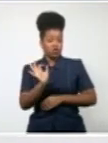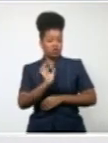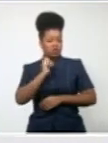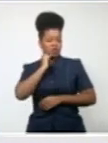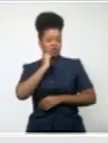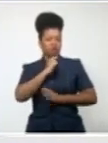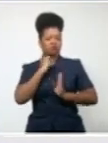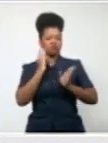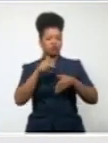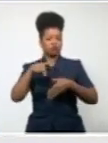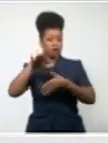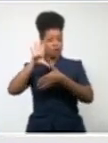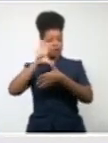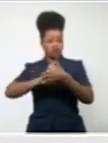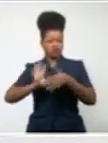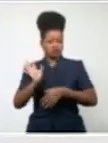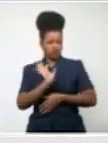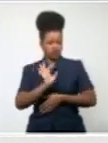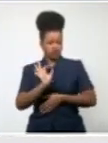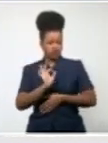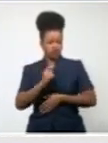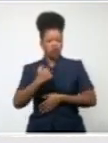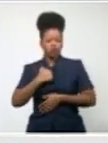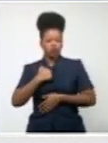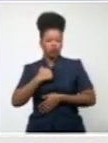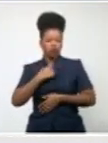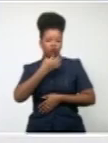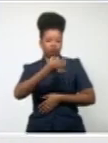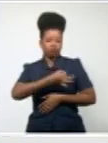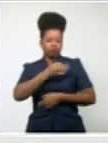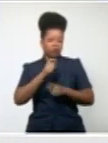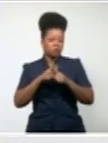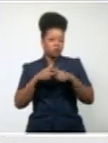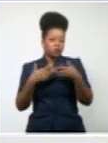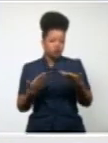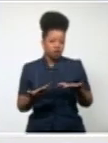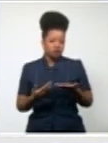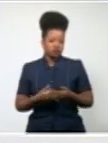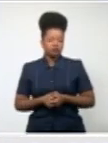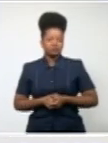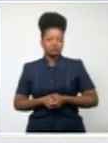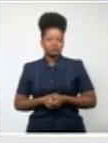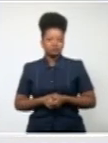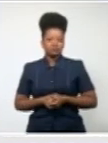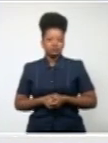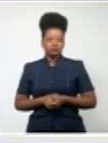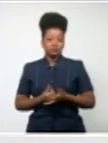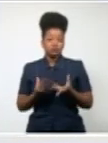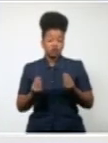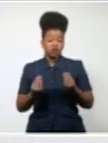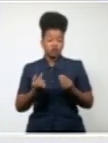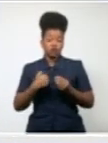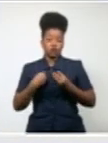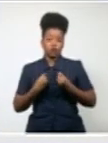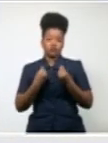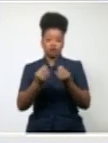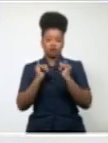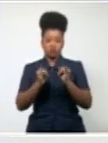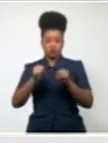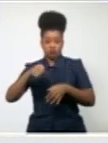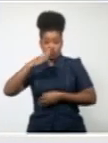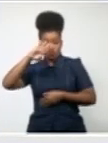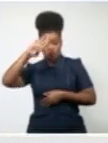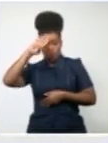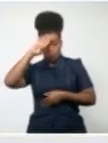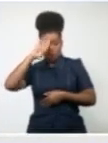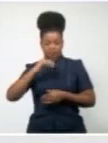people detected with the virus, although it's not yet the one that has been registering the most deaths. I